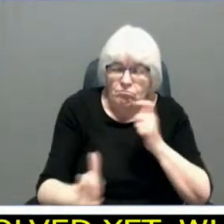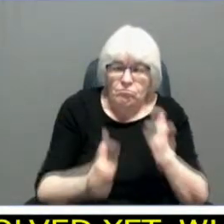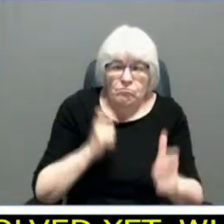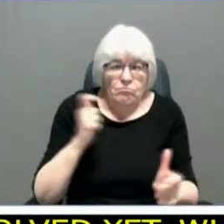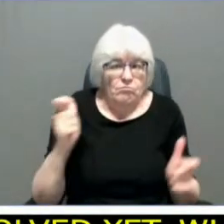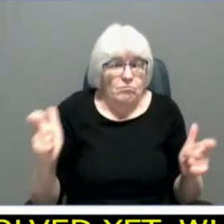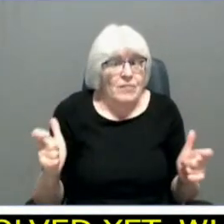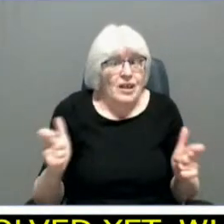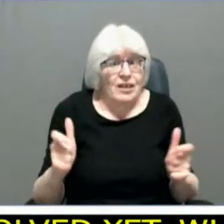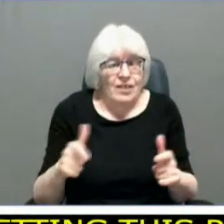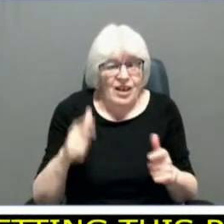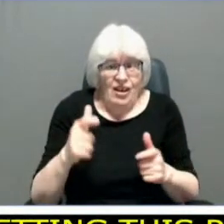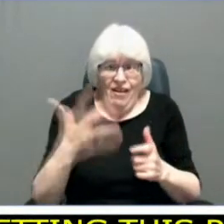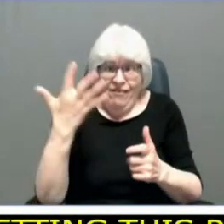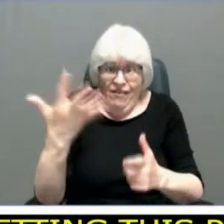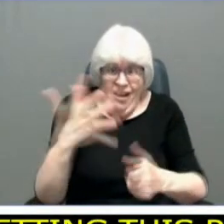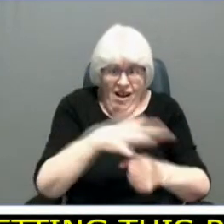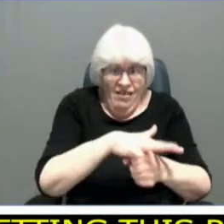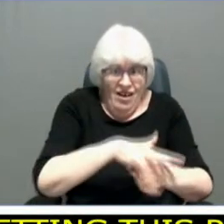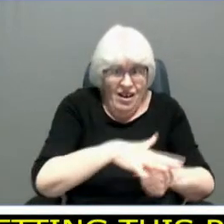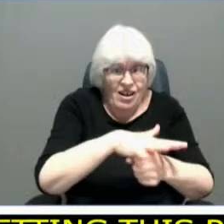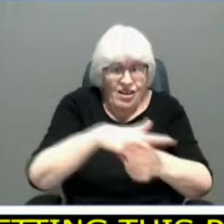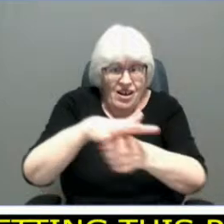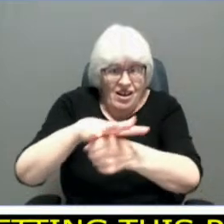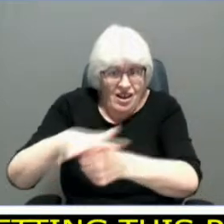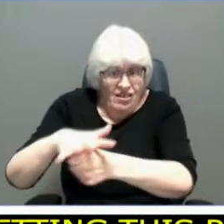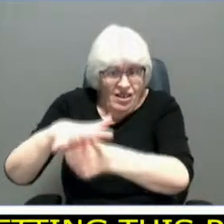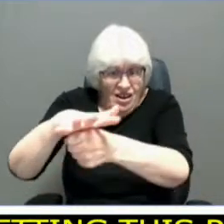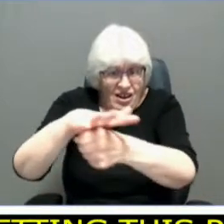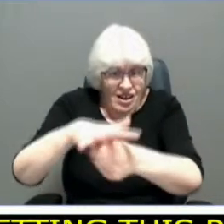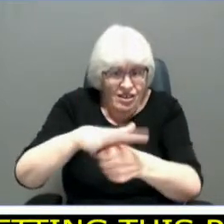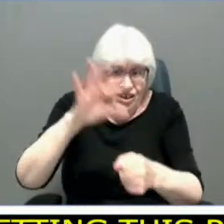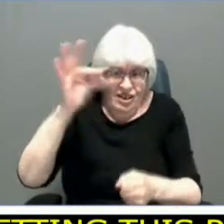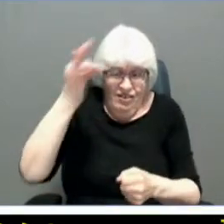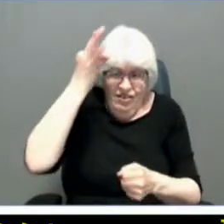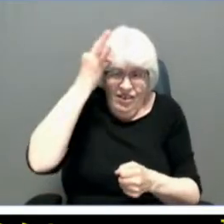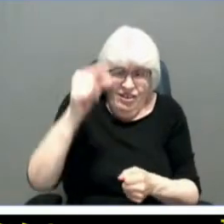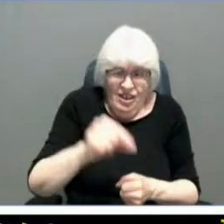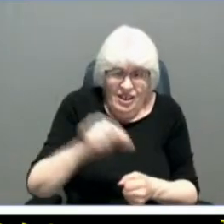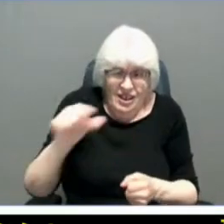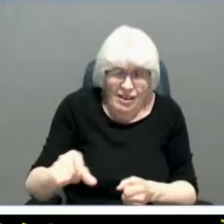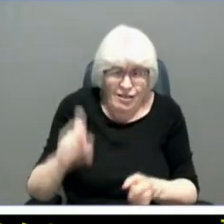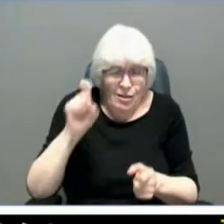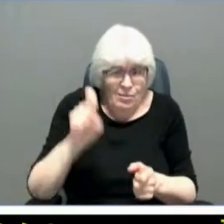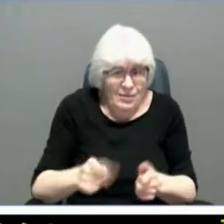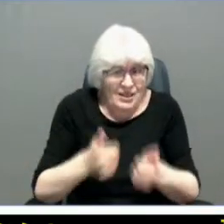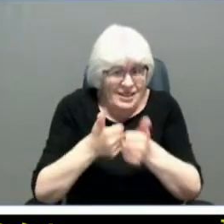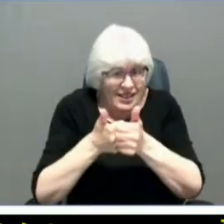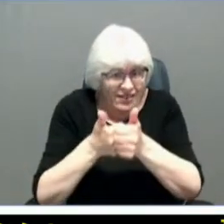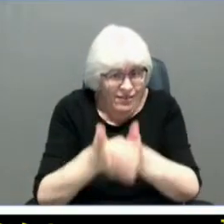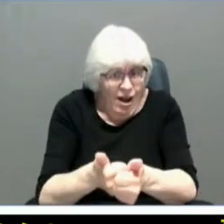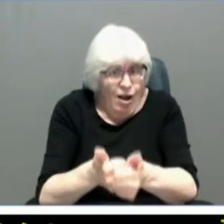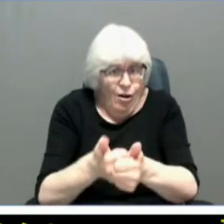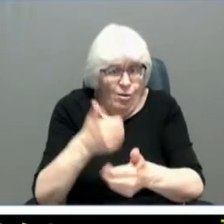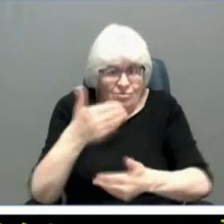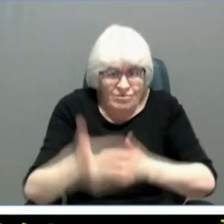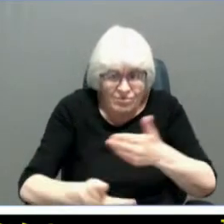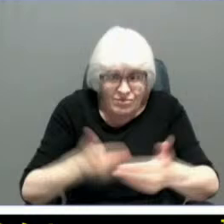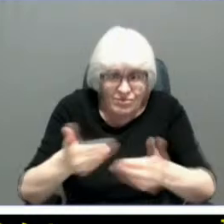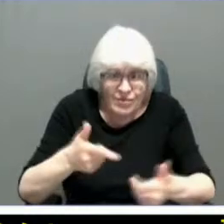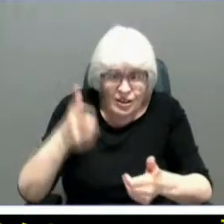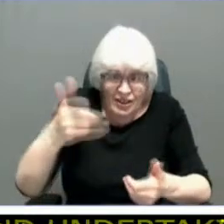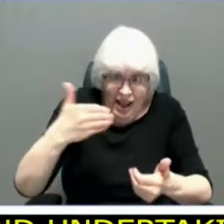So to be fair to the federal government, this does require due process, and they have willing partners at this table. And I believe,